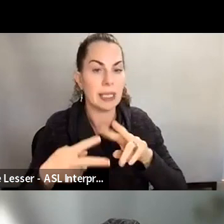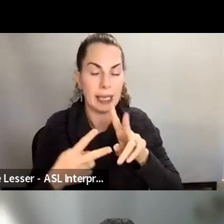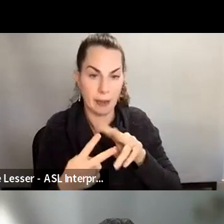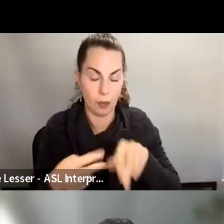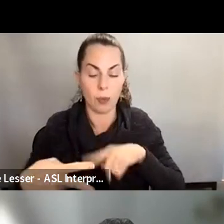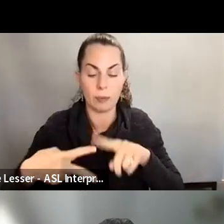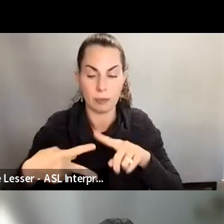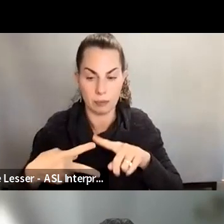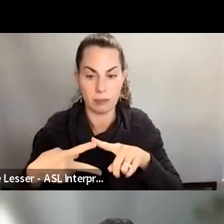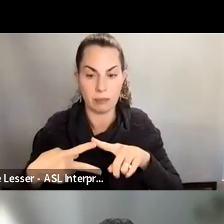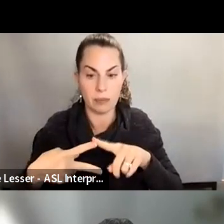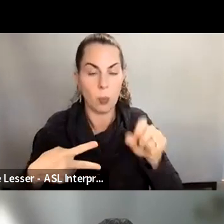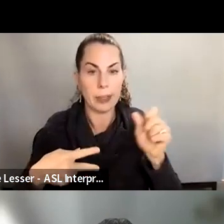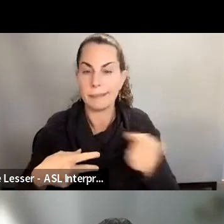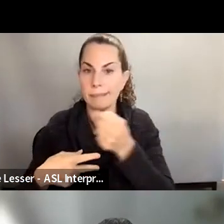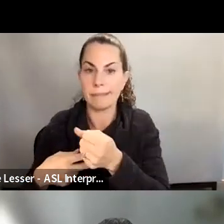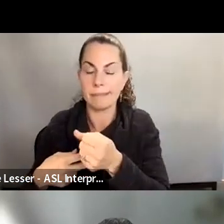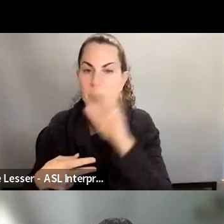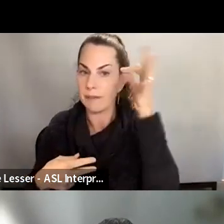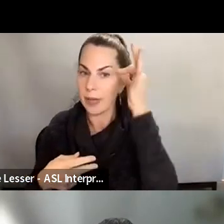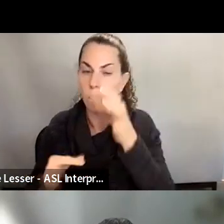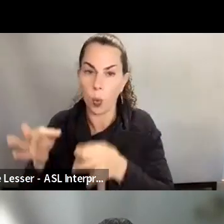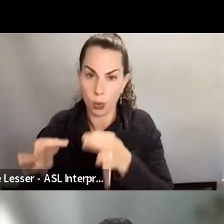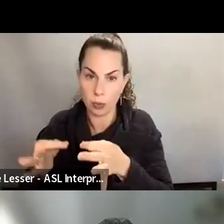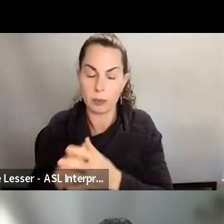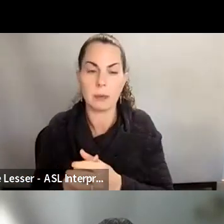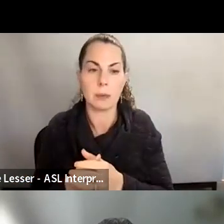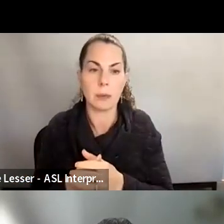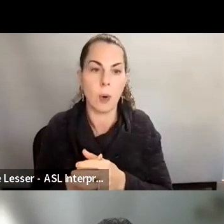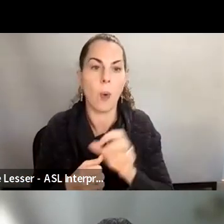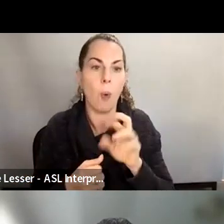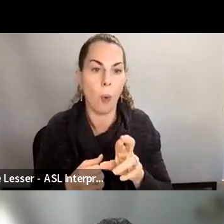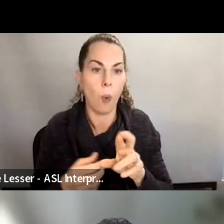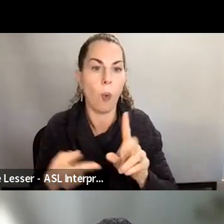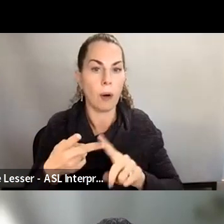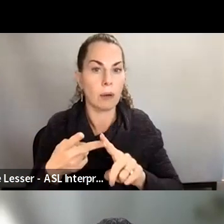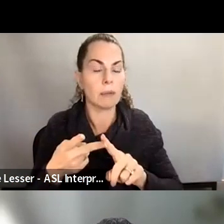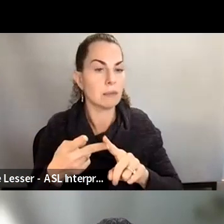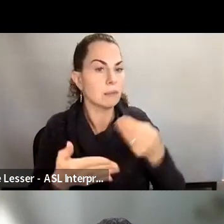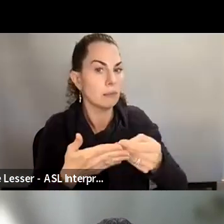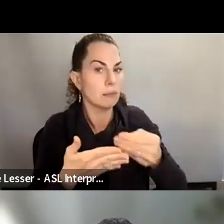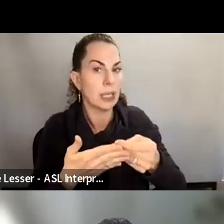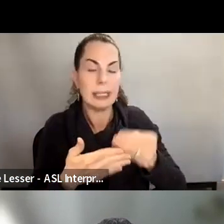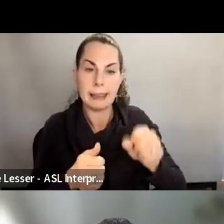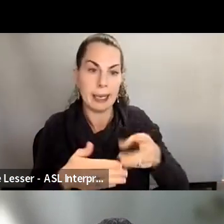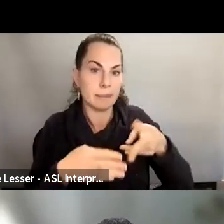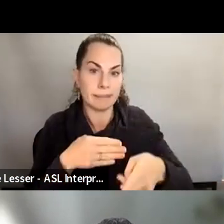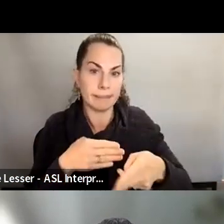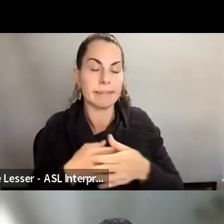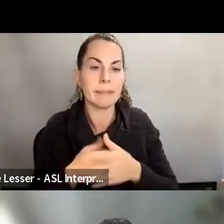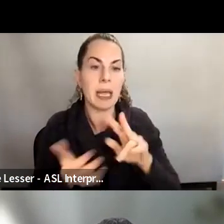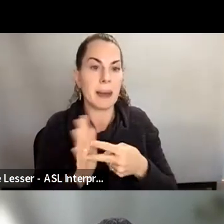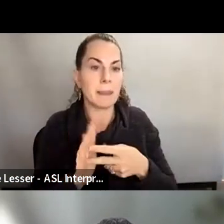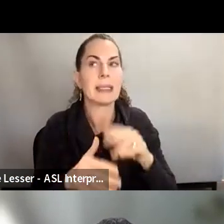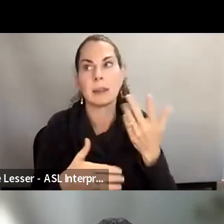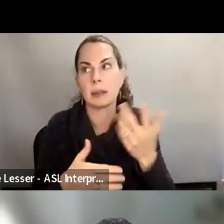entity to federal court, or we can move towards fund termination, which could mean losing all